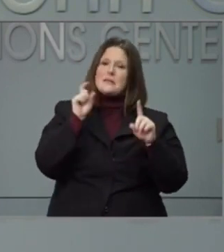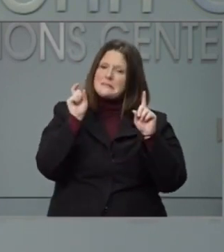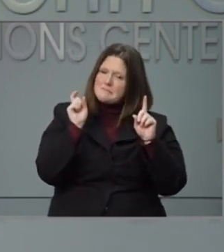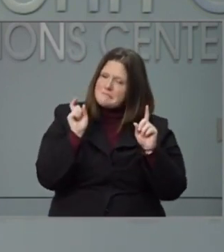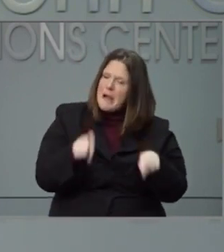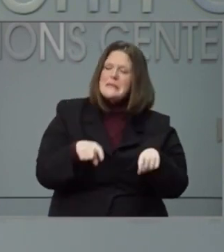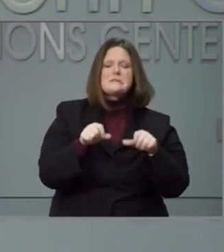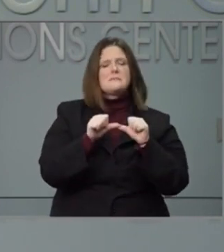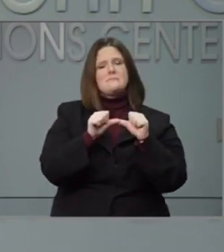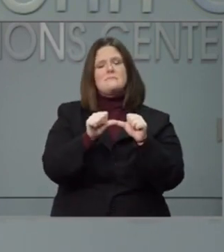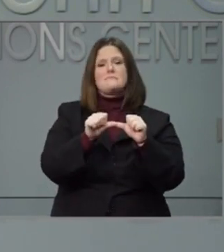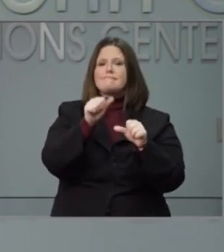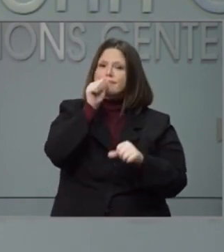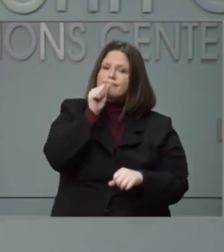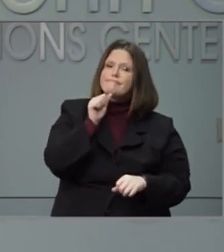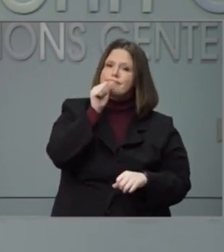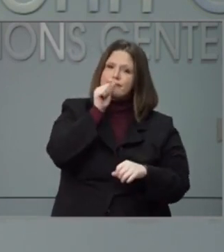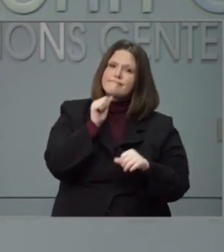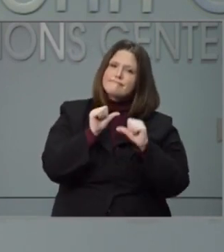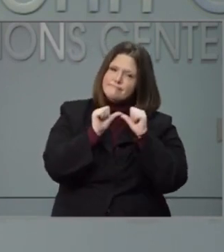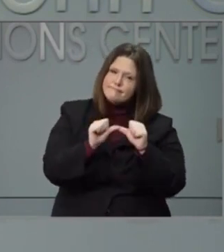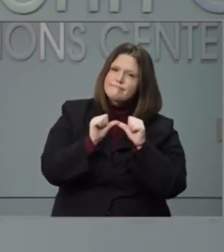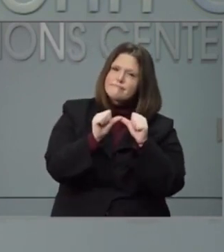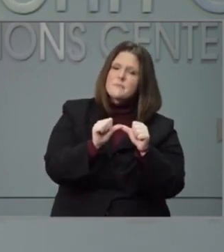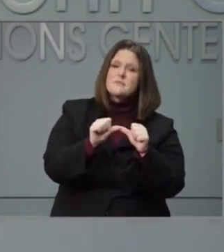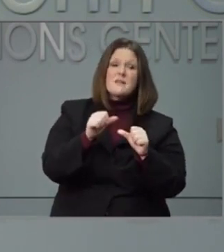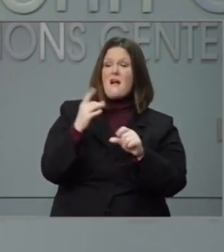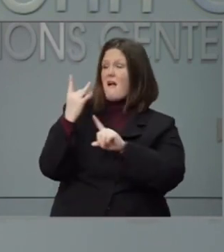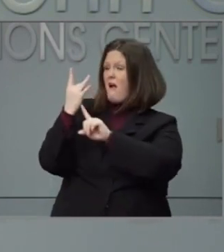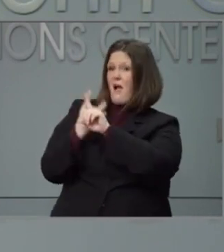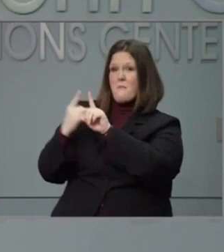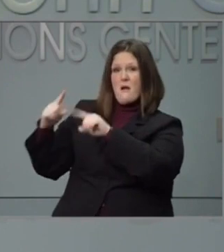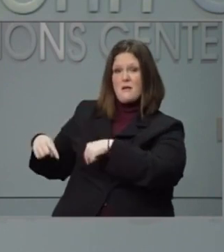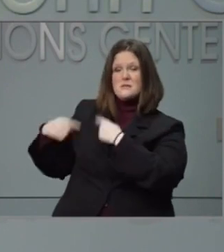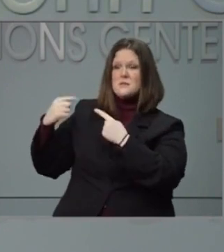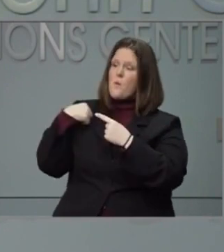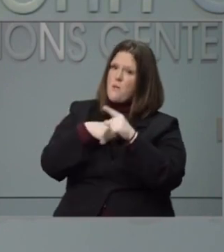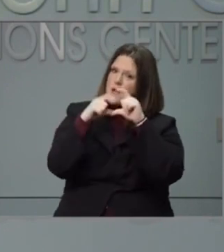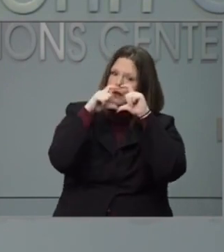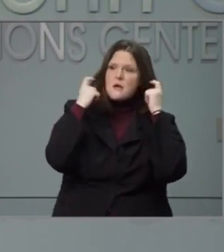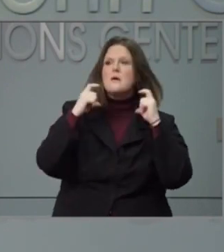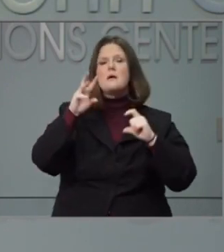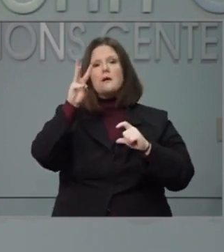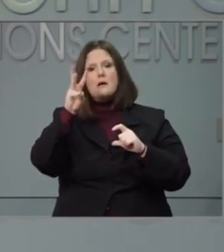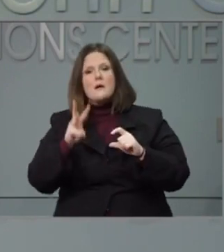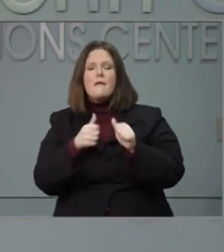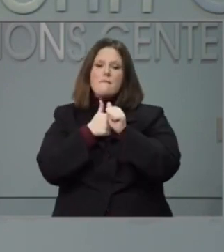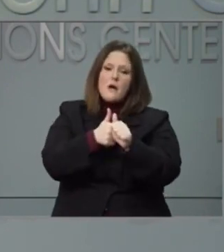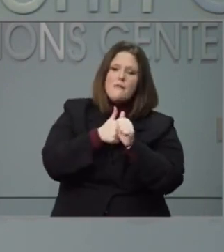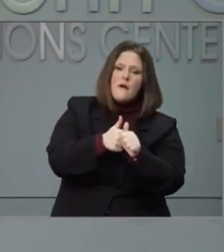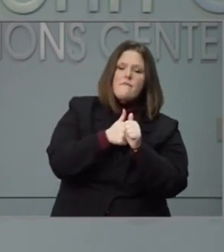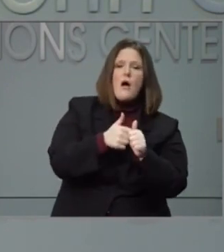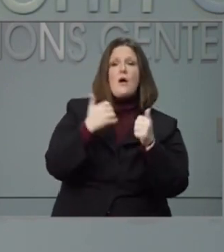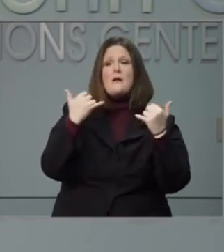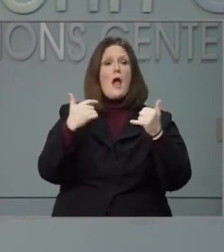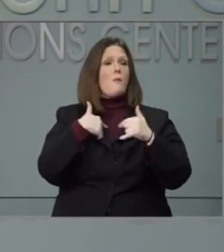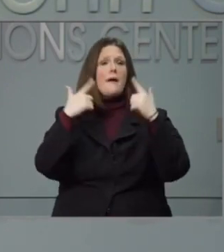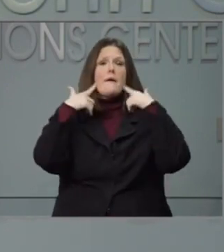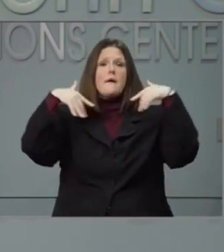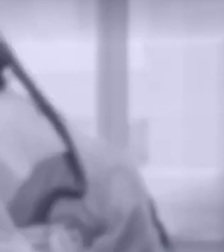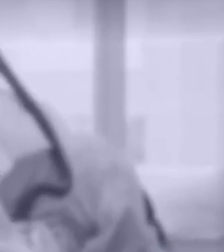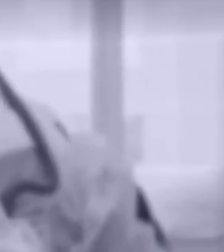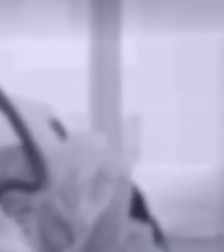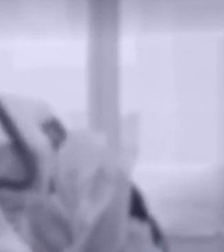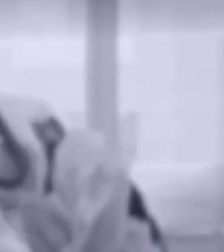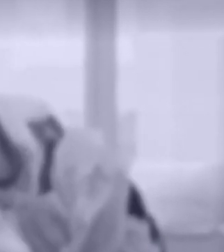last 8 months of sacrifices go to the waste by dropping our guard or ignoring safety measures during family